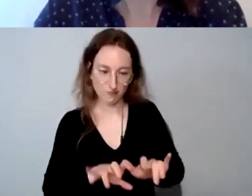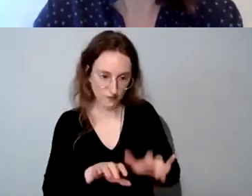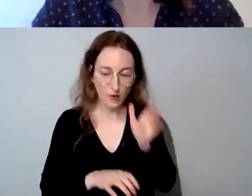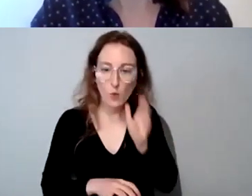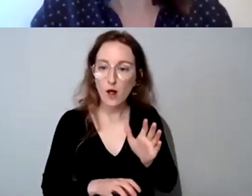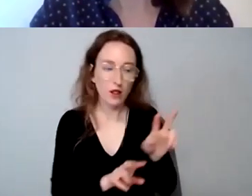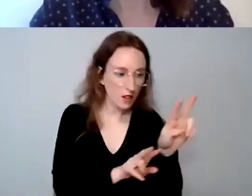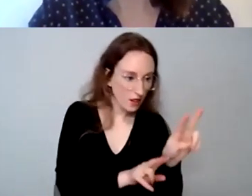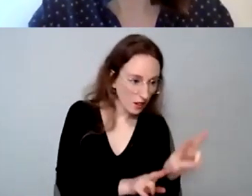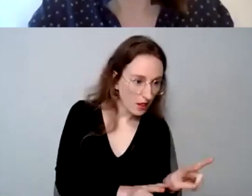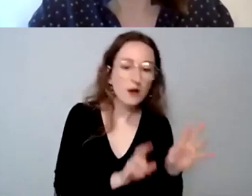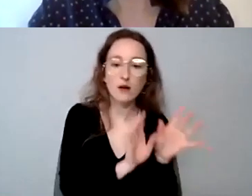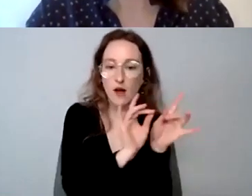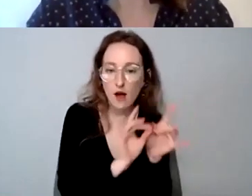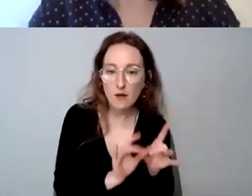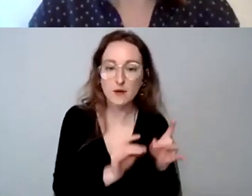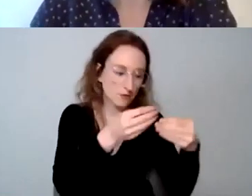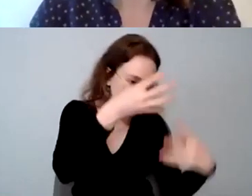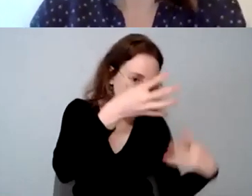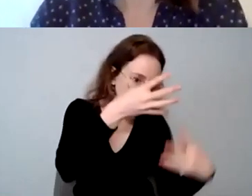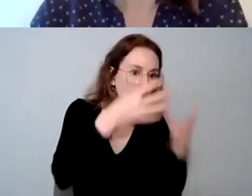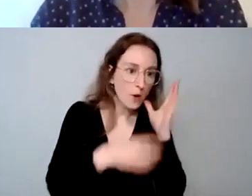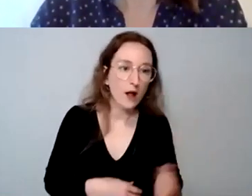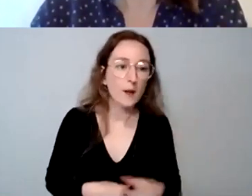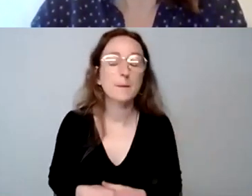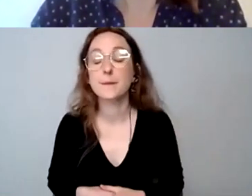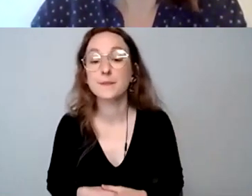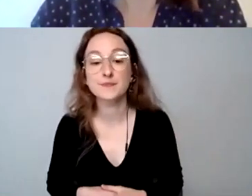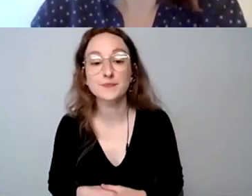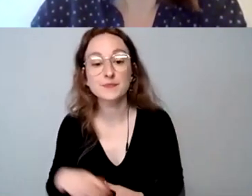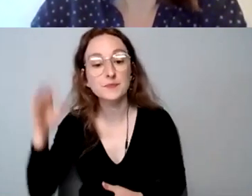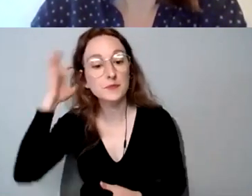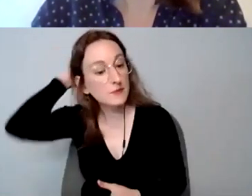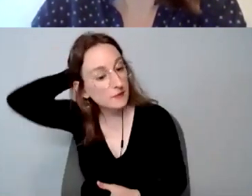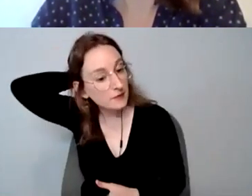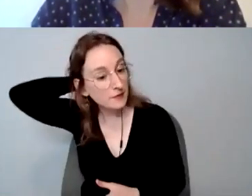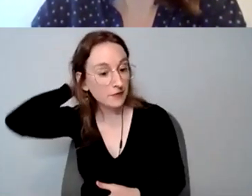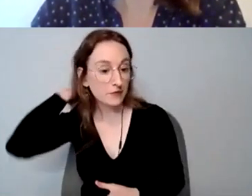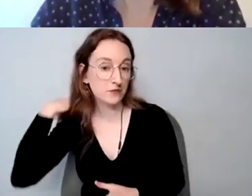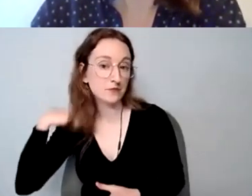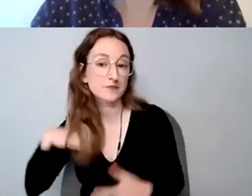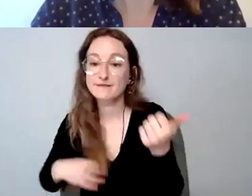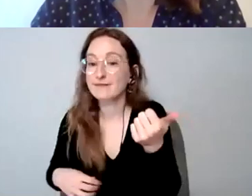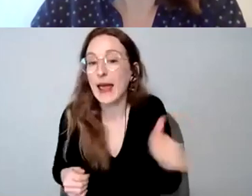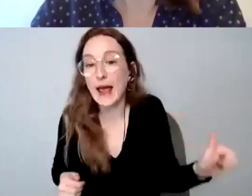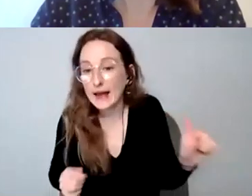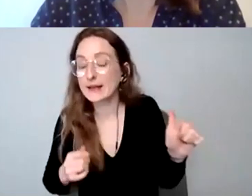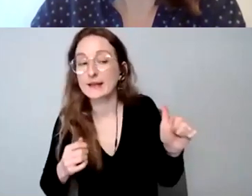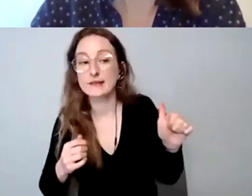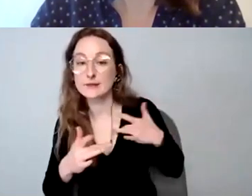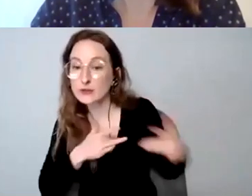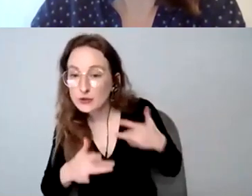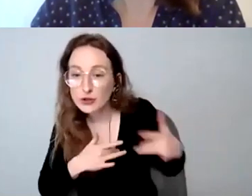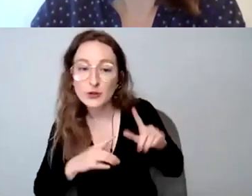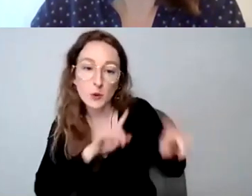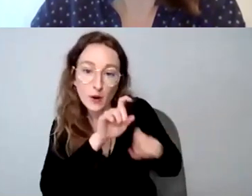and comments when it's possible. But please, you can type your questions in the chat while the